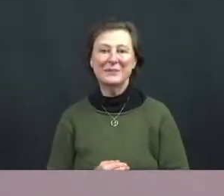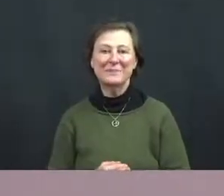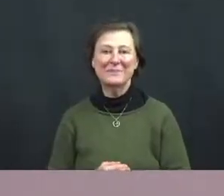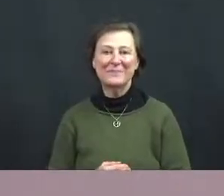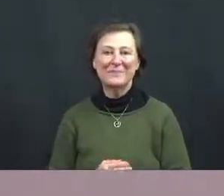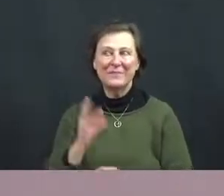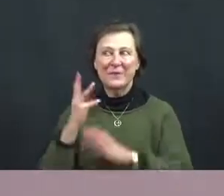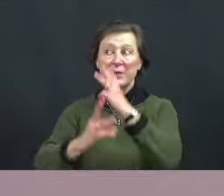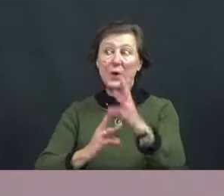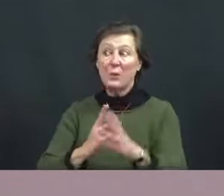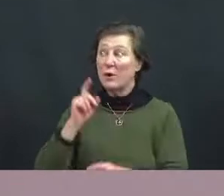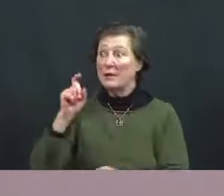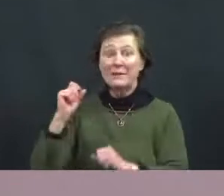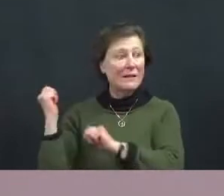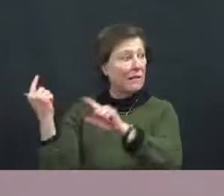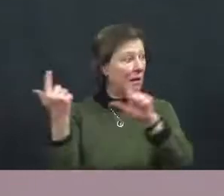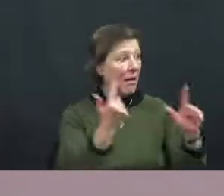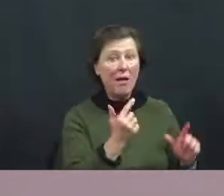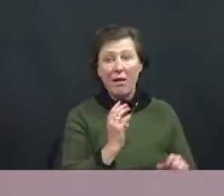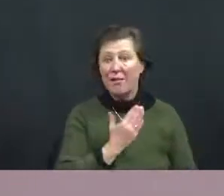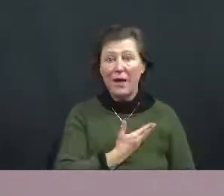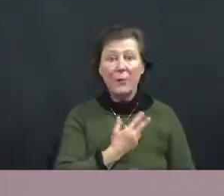The world needs all our voices.